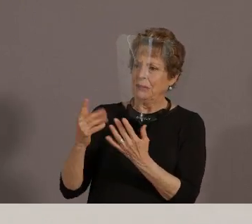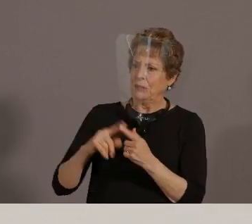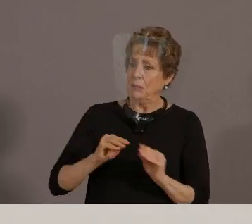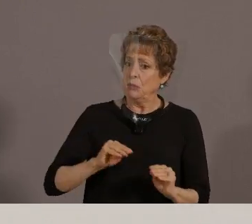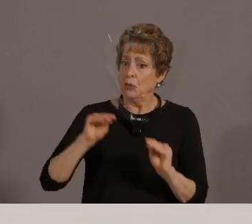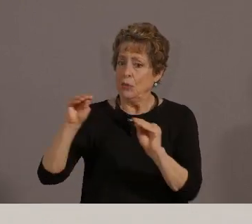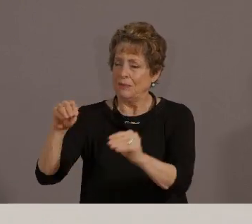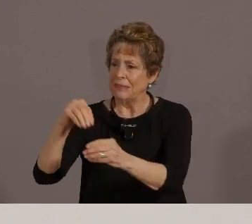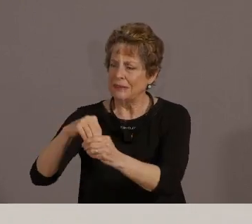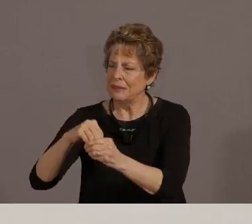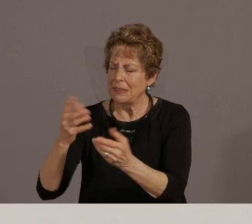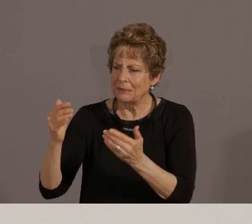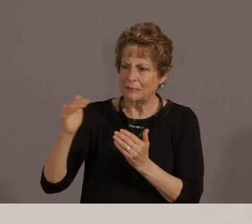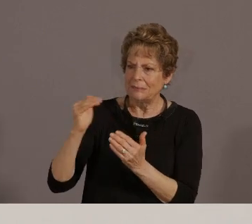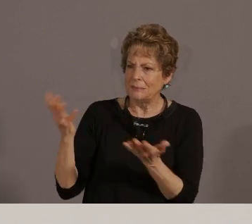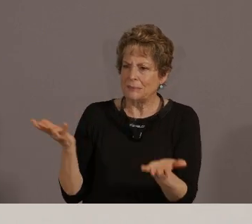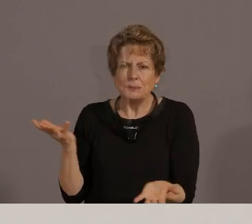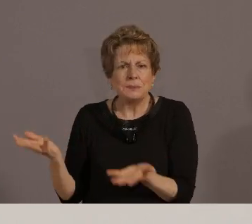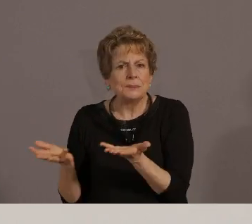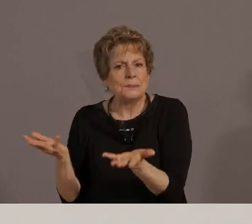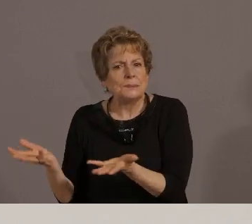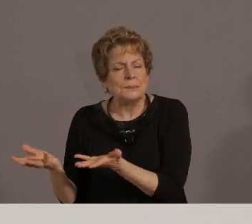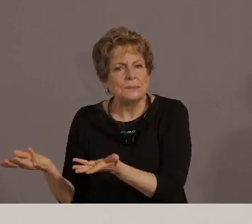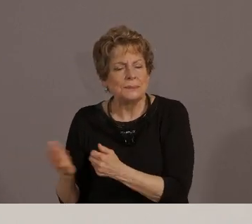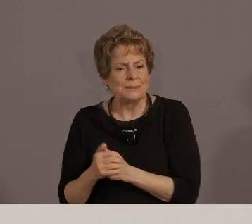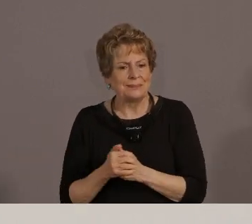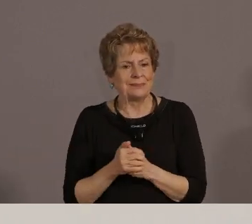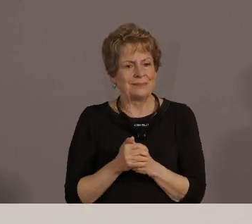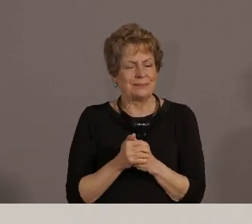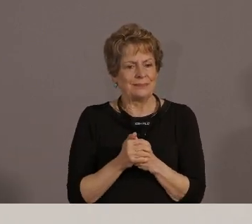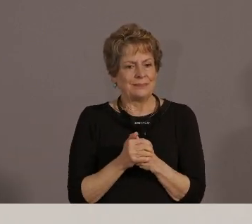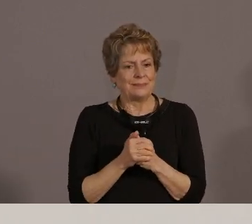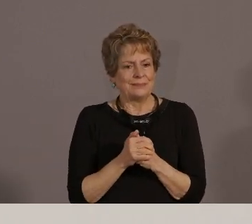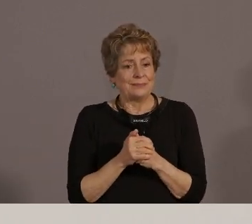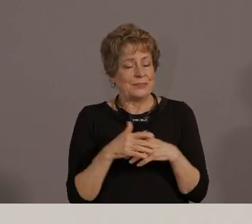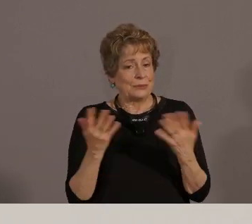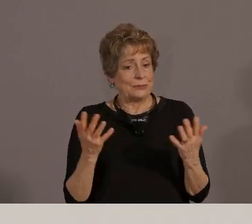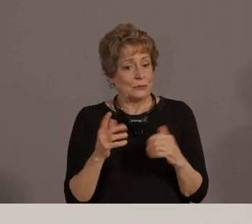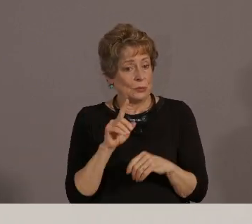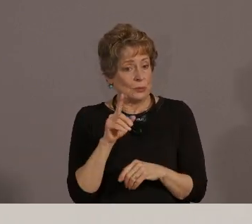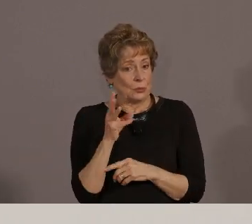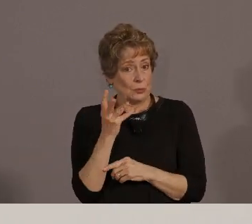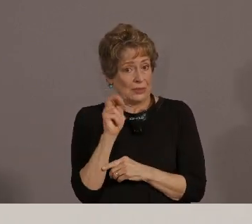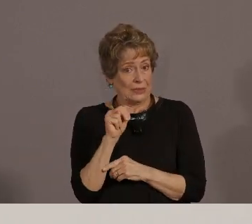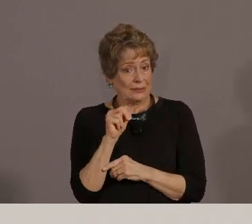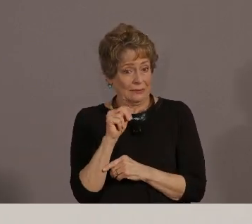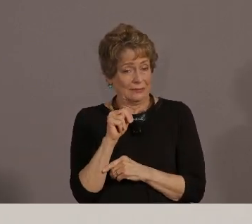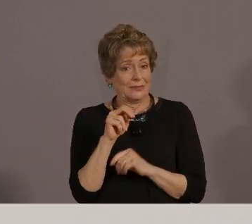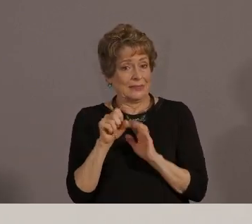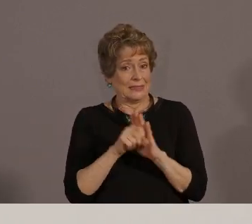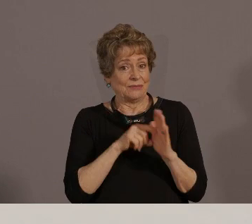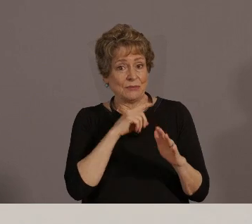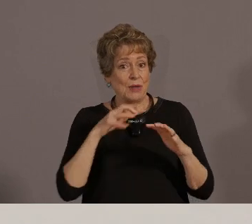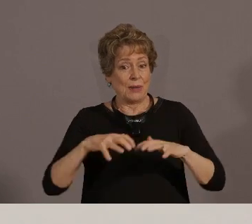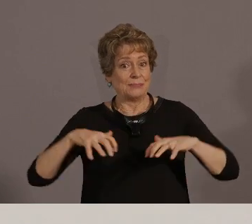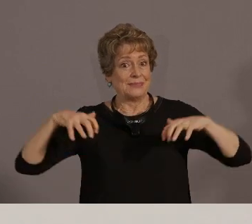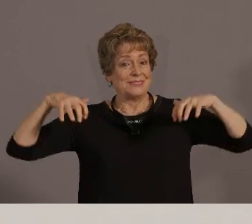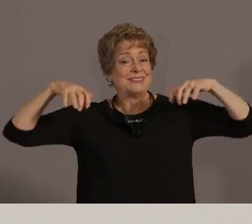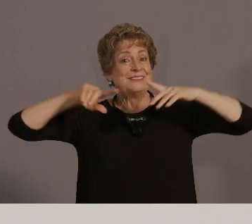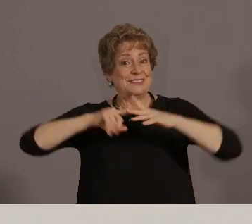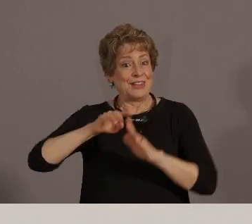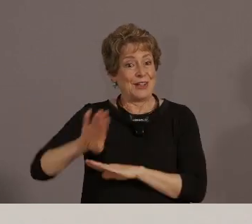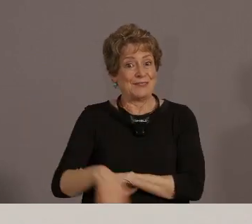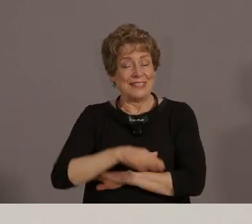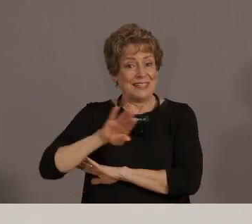touch on that? Yeah, absolutely. So when we move State Farm to an overnight facility, we shouldn't lose a lot of